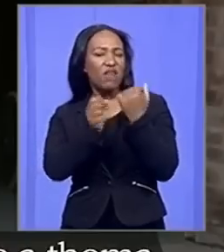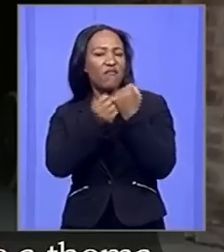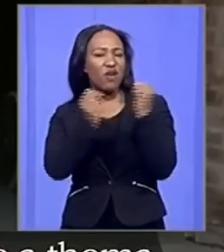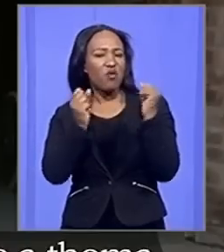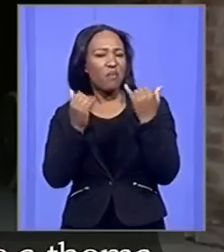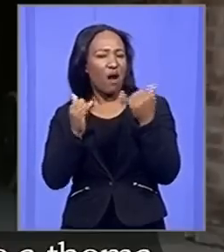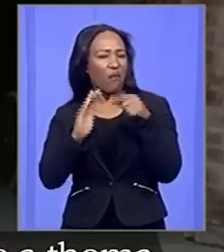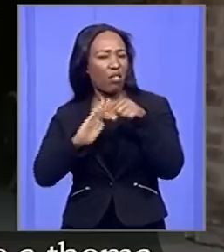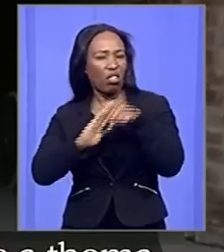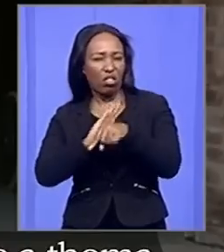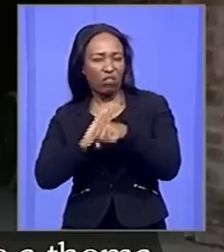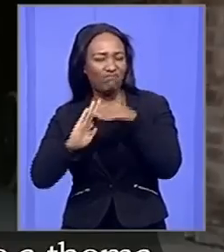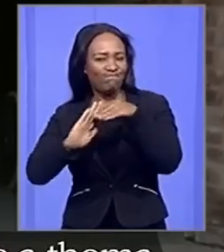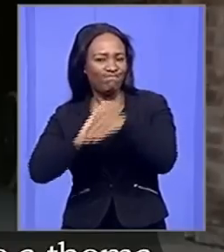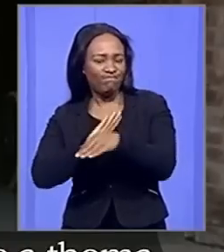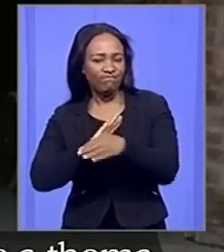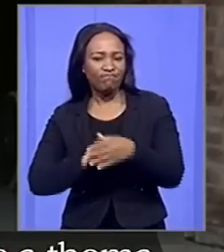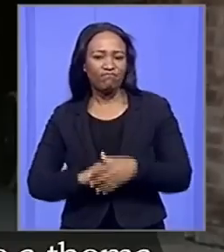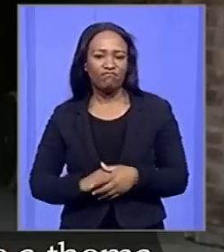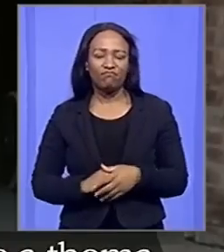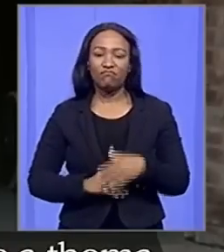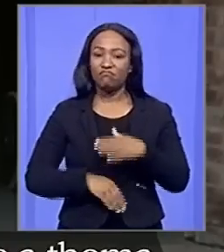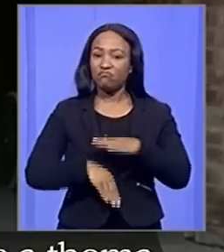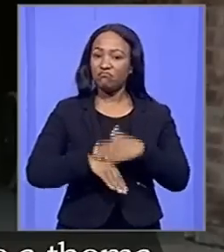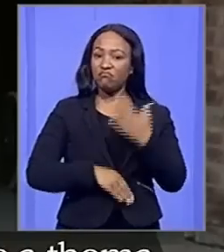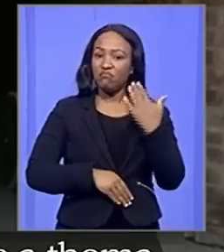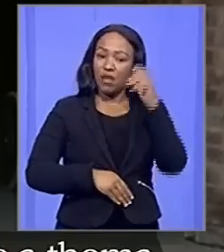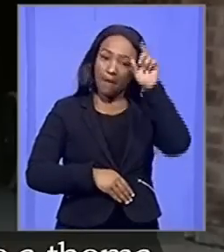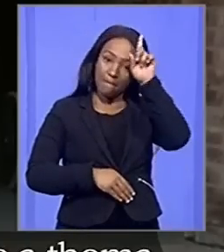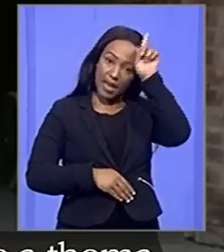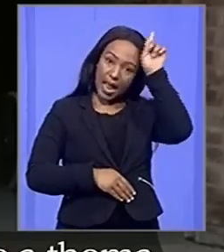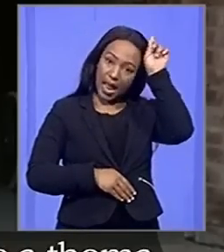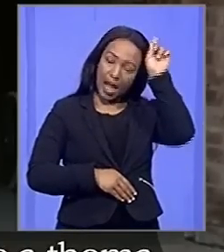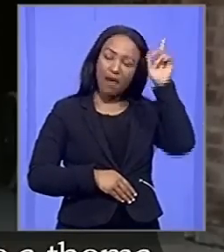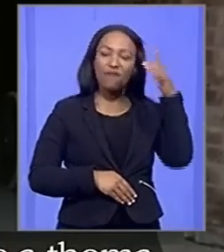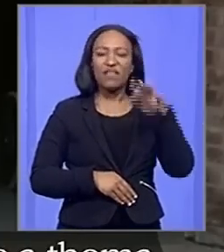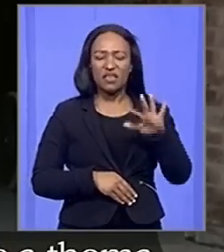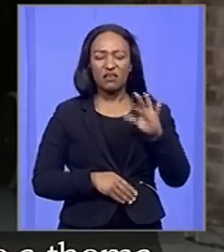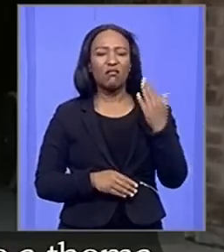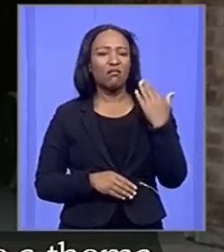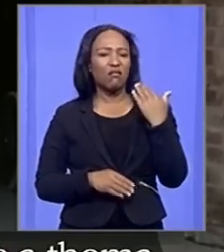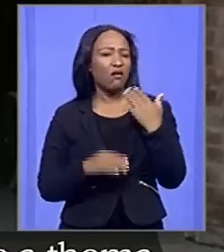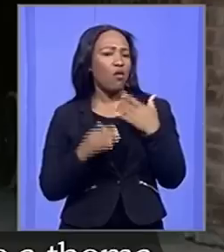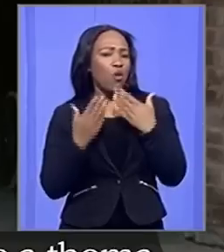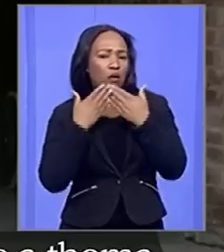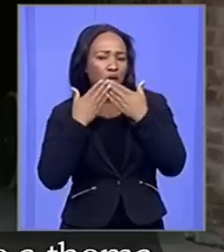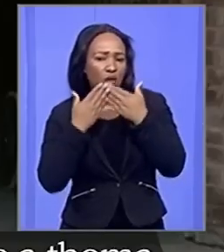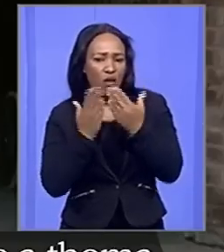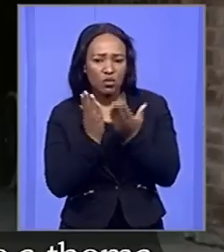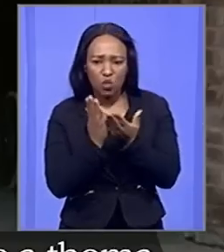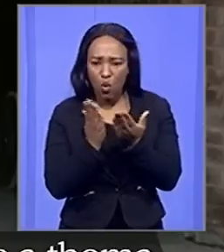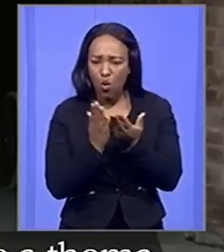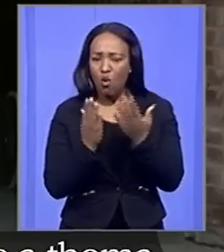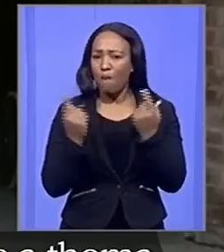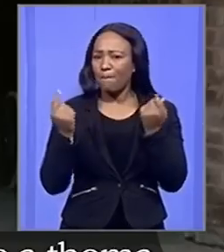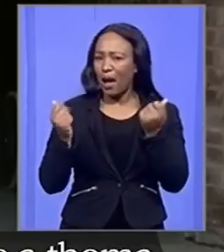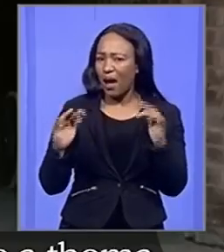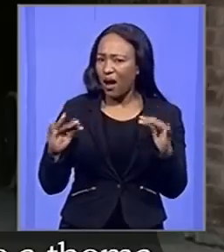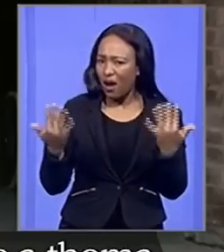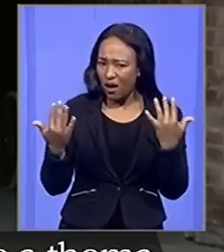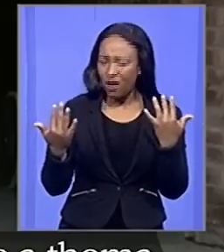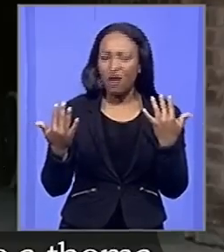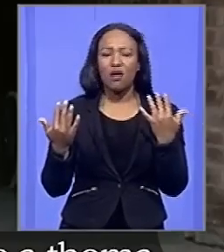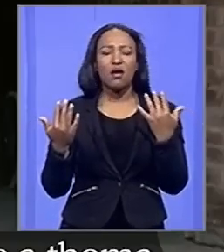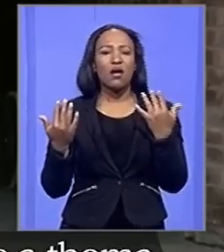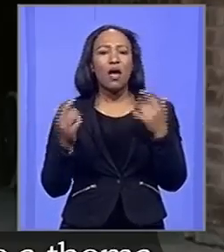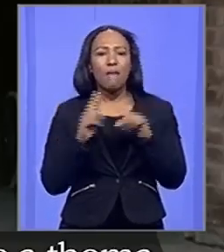Mandela go kgona go le go na le mo re yang teng re lelela gore bana ba batla go tsena sekolo ha rena madi ba rena ba tlhokafetse go kgona go